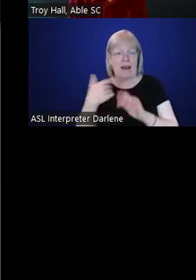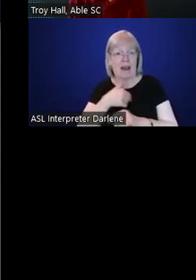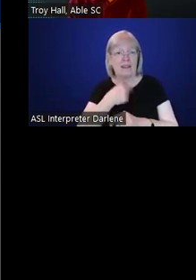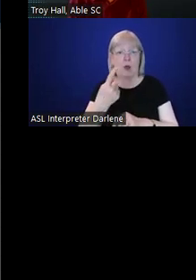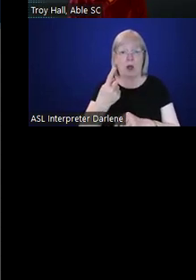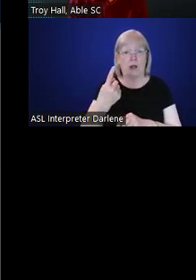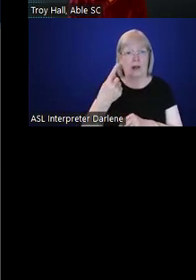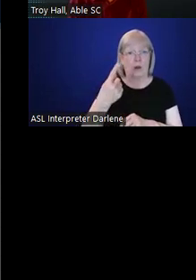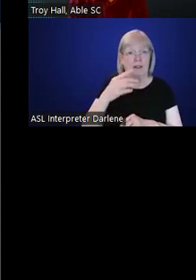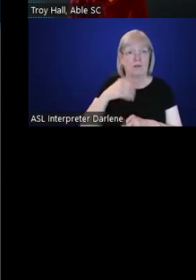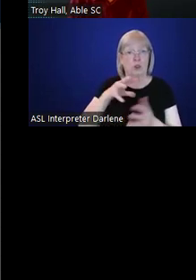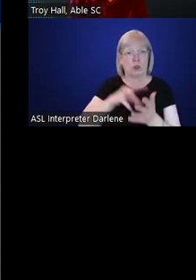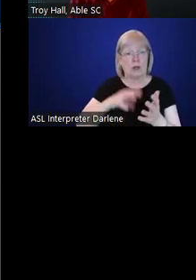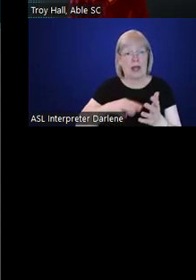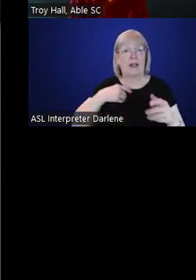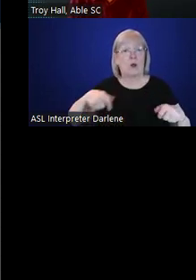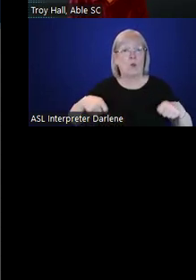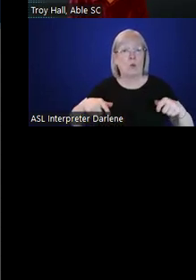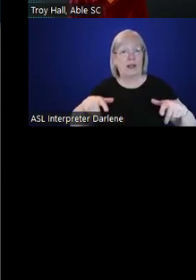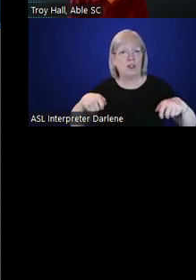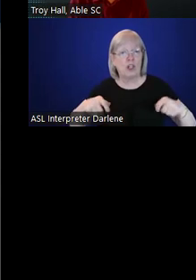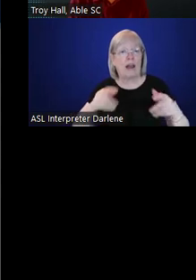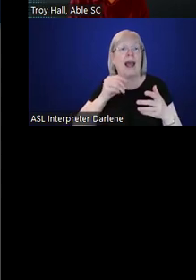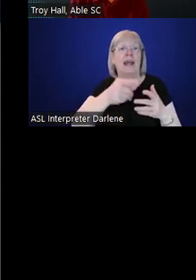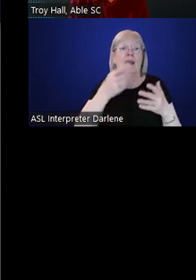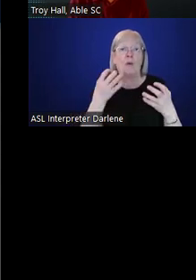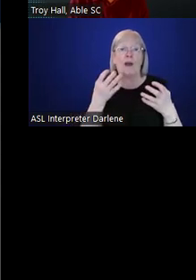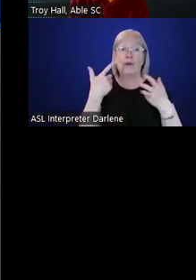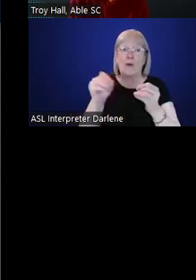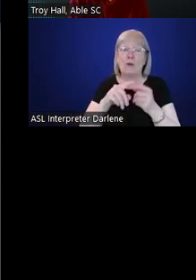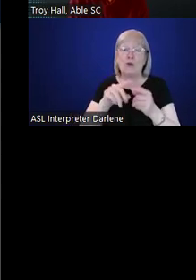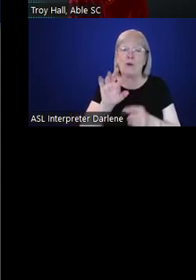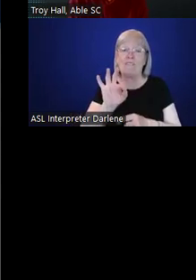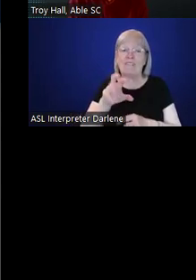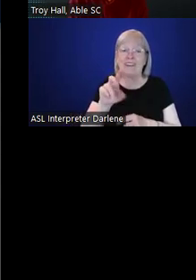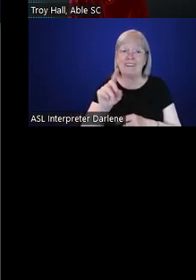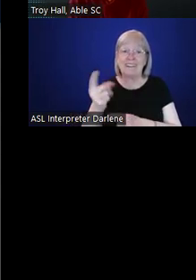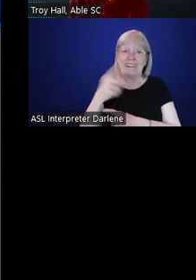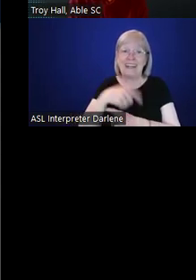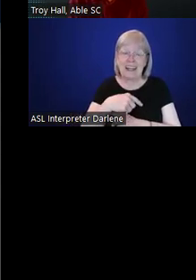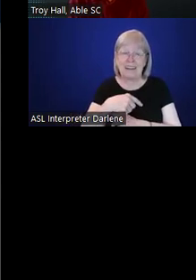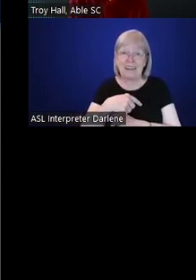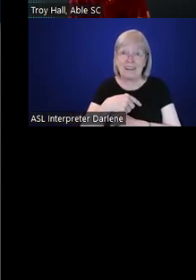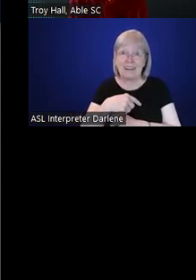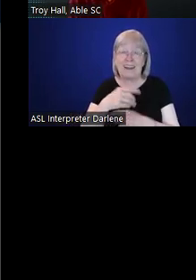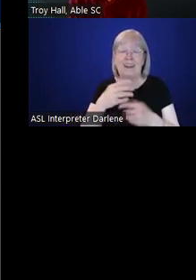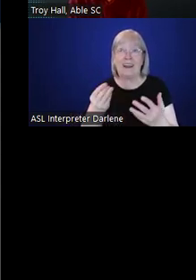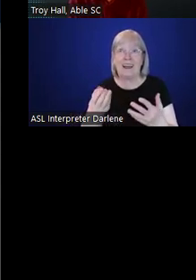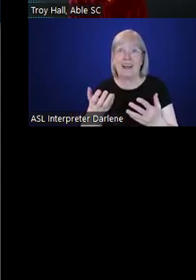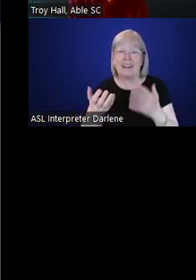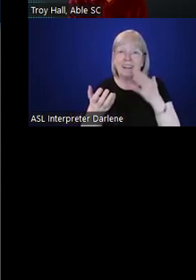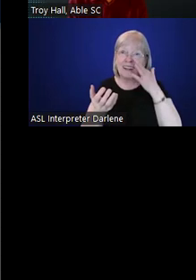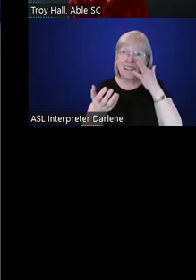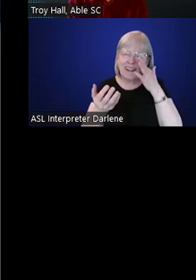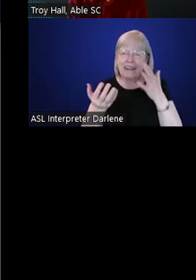wheelchair and really wanted to participate in field day. And the even just to get onto the